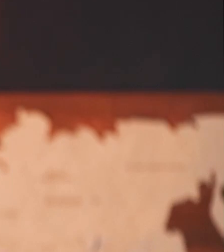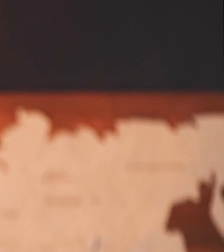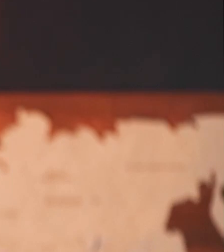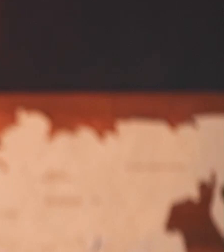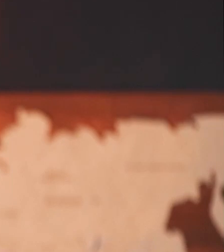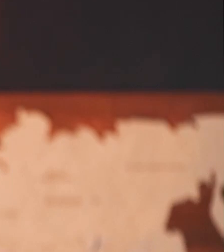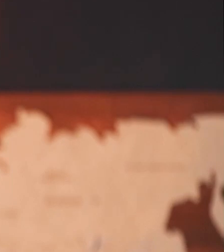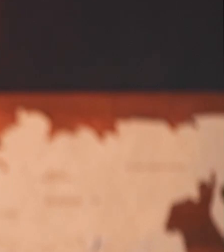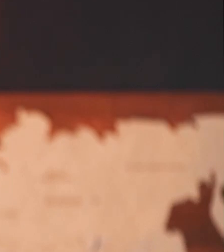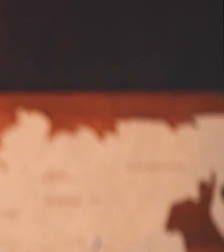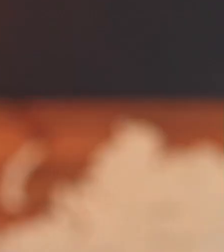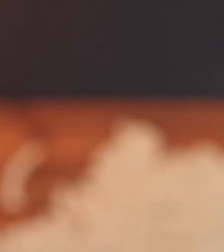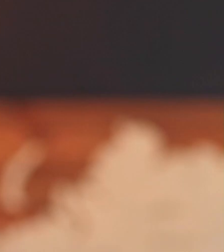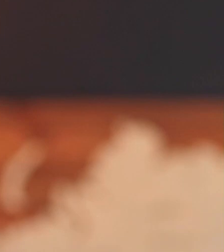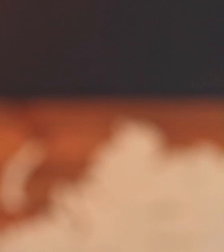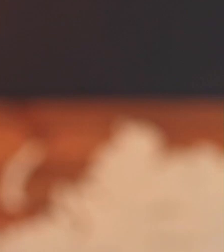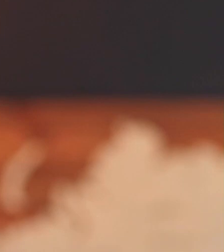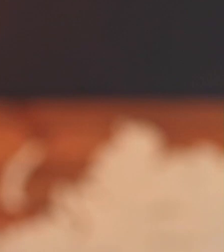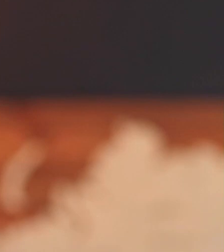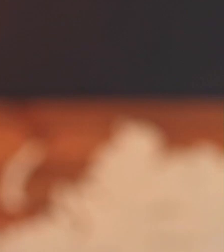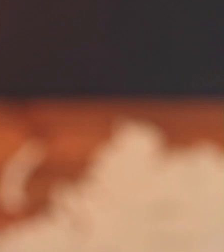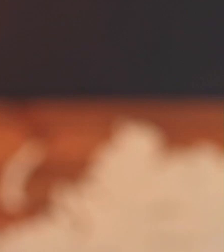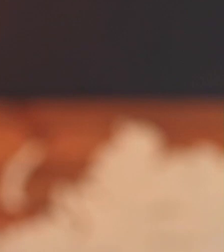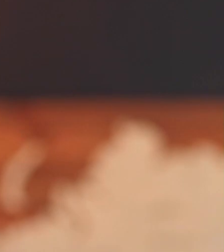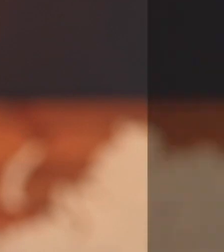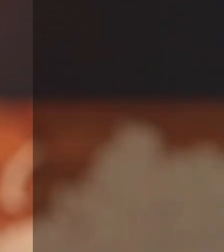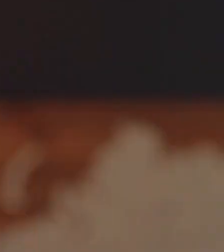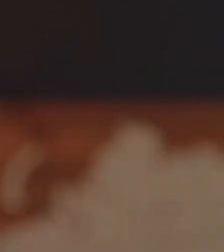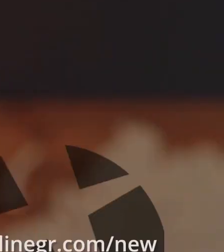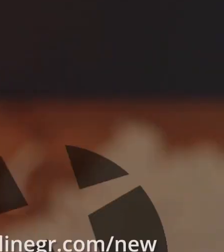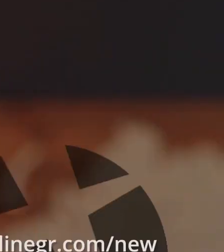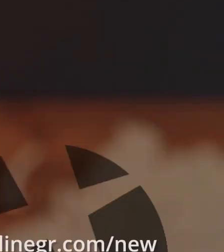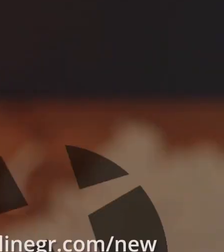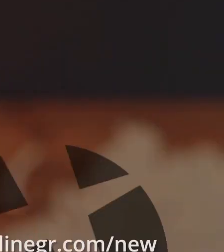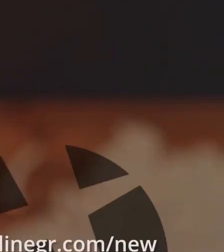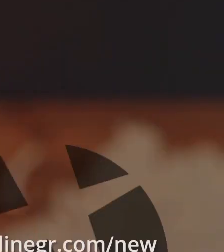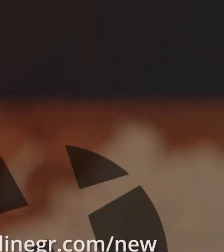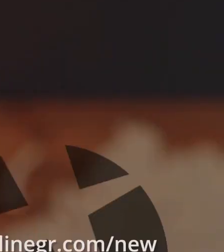you don't miss the next one. Also, don't forget to head over to